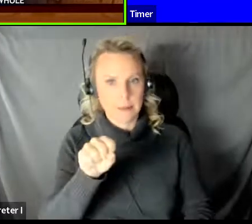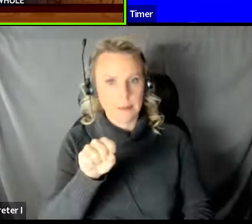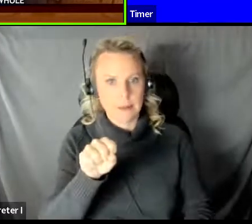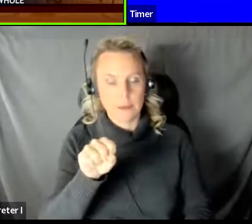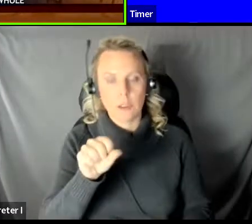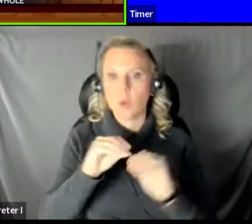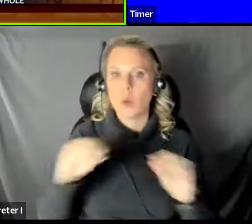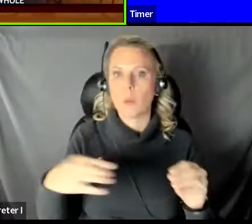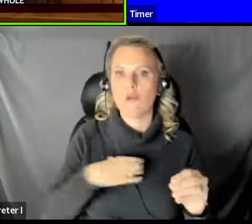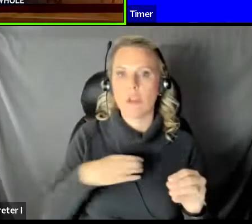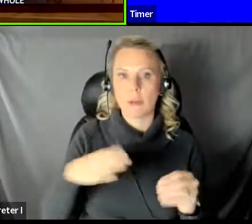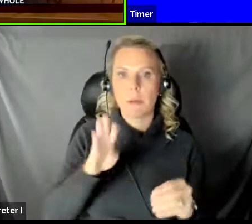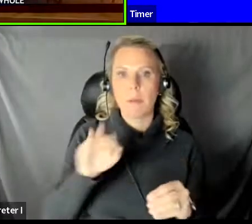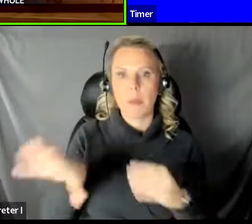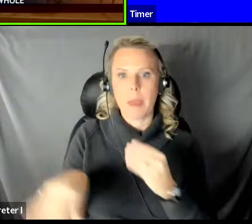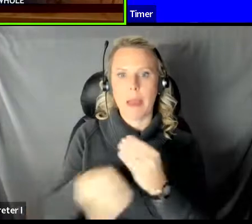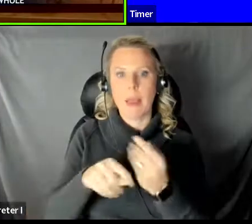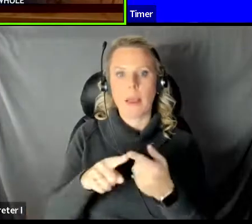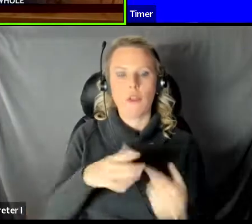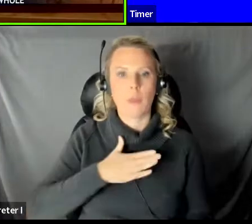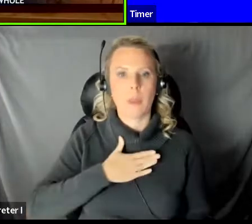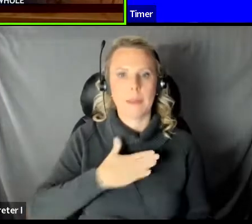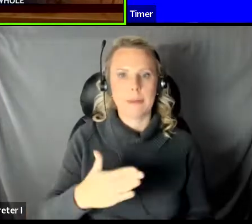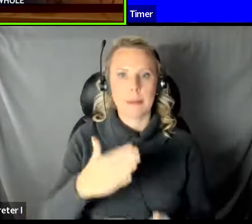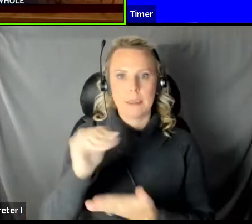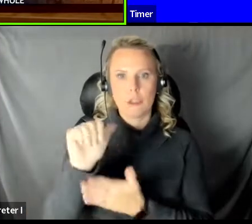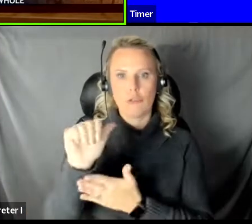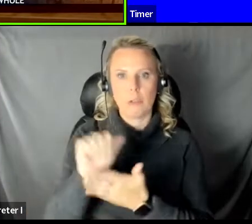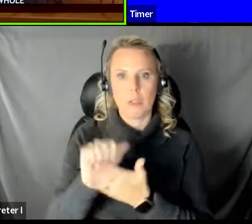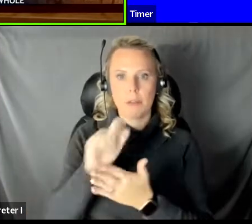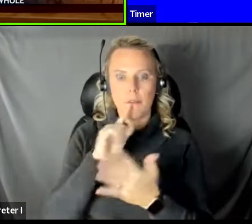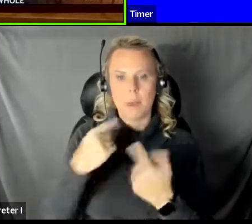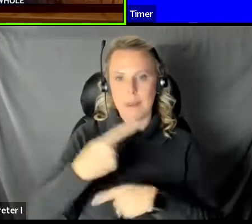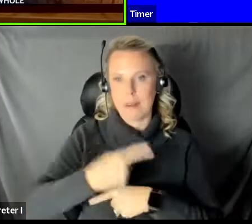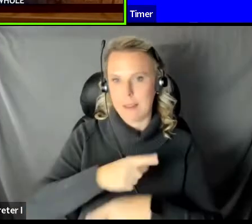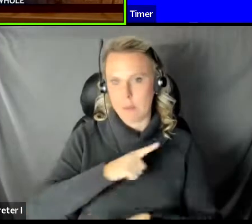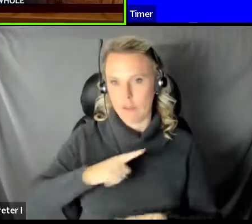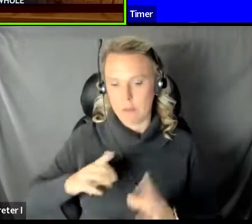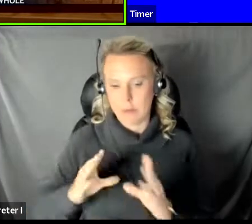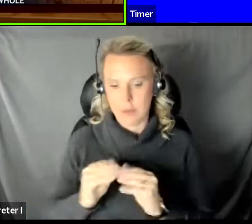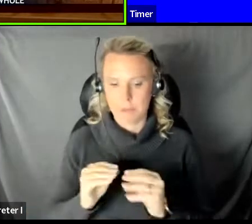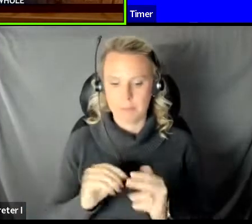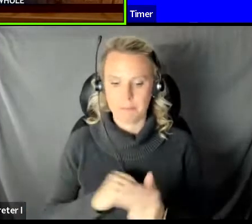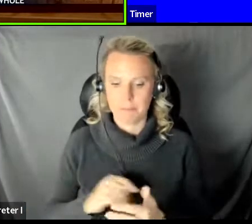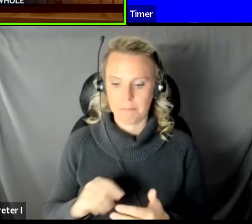Without objection, this measure will be placed on the consent agenda for today's legislative meeting.